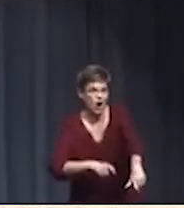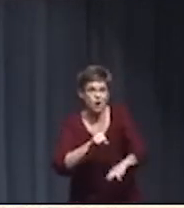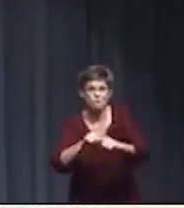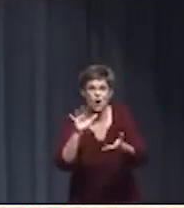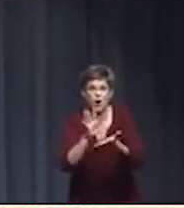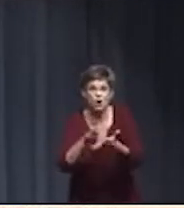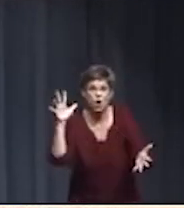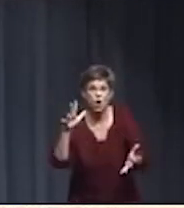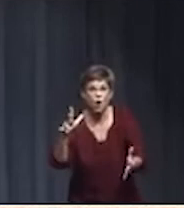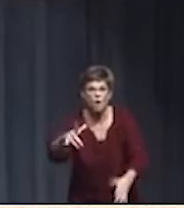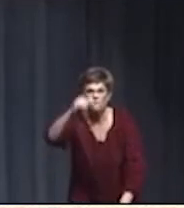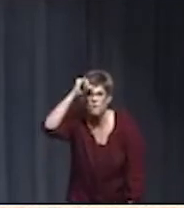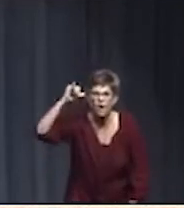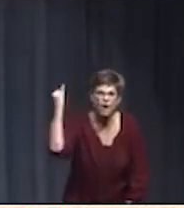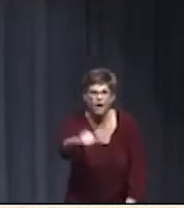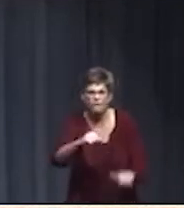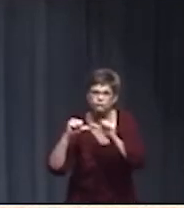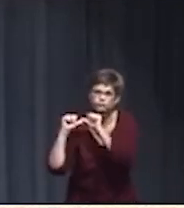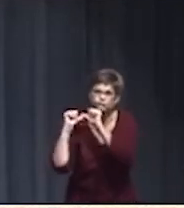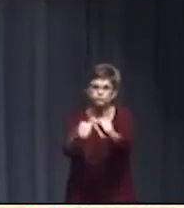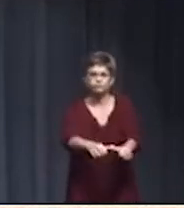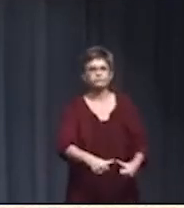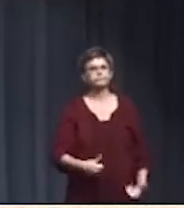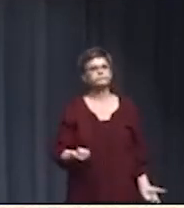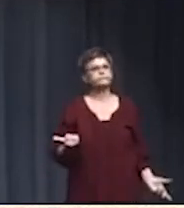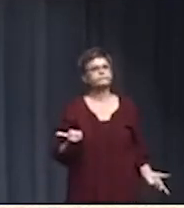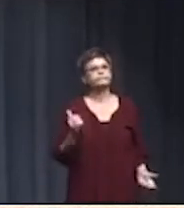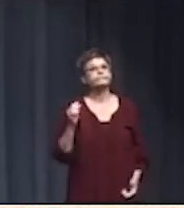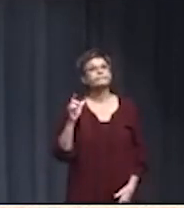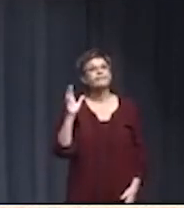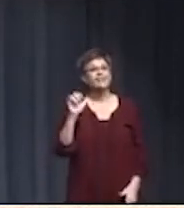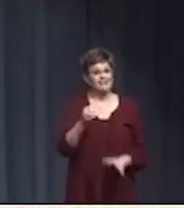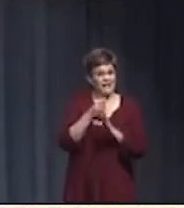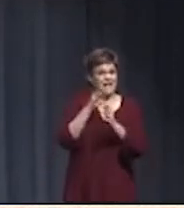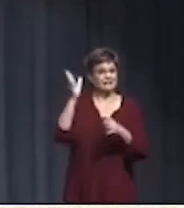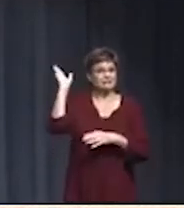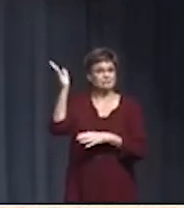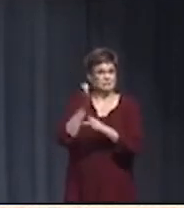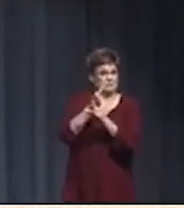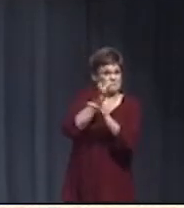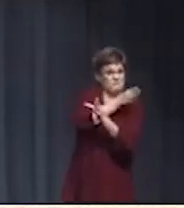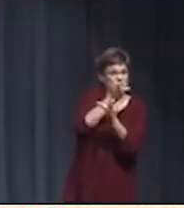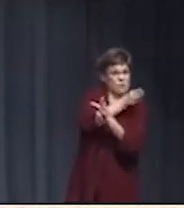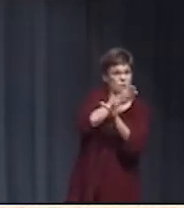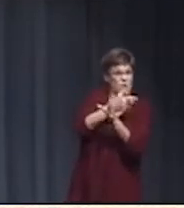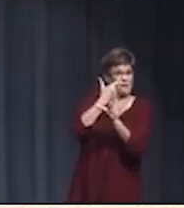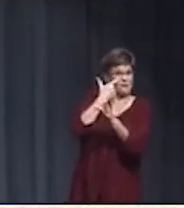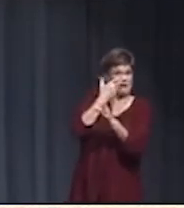forever. It's the same speech.